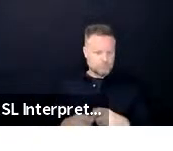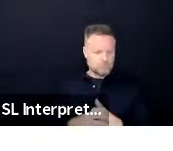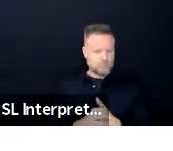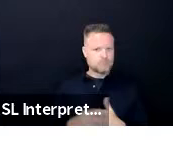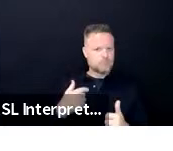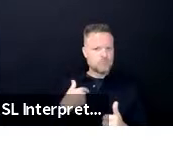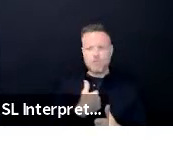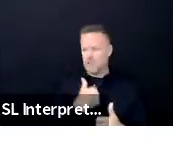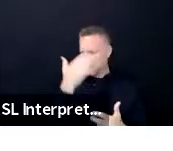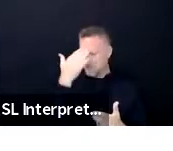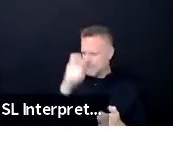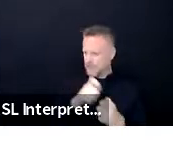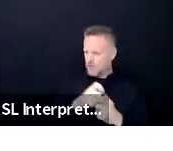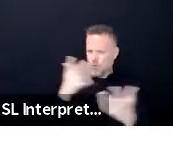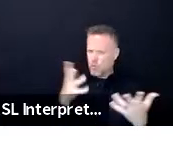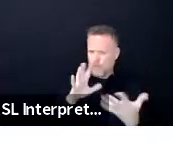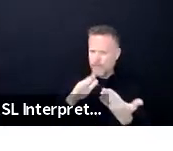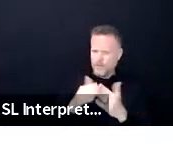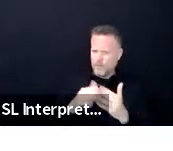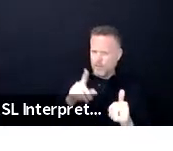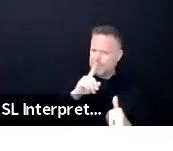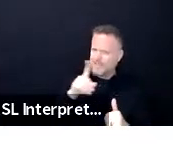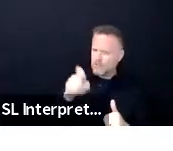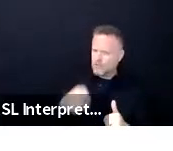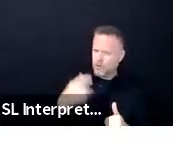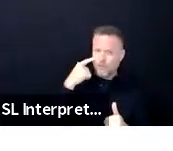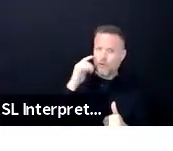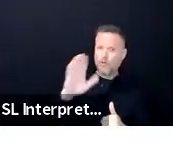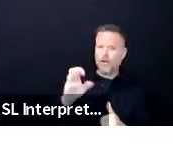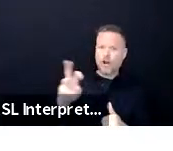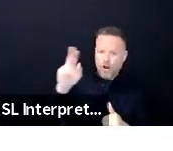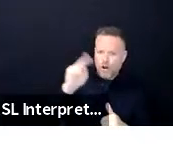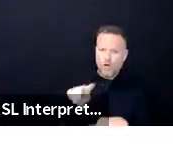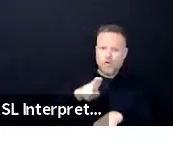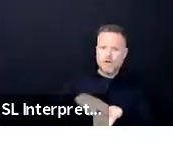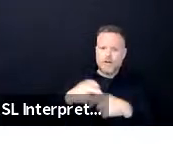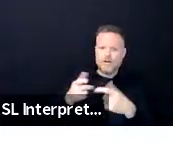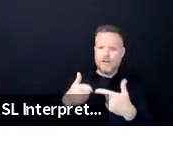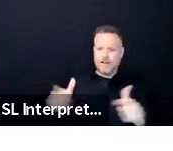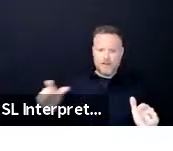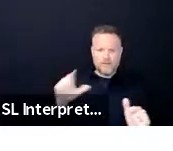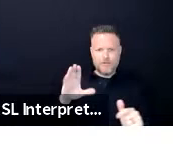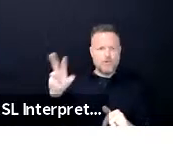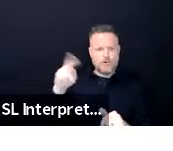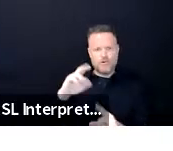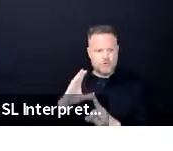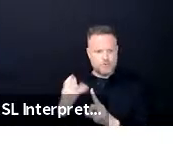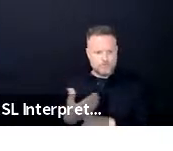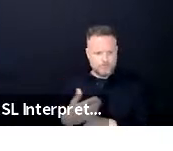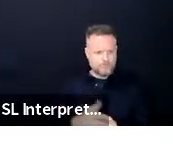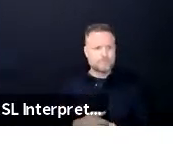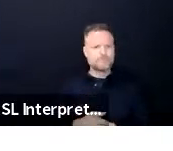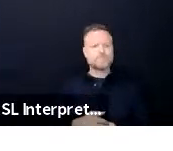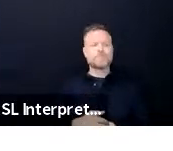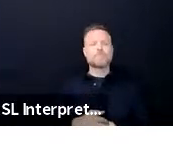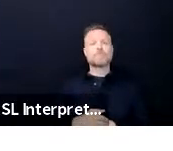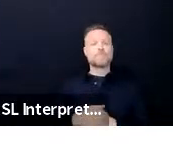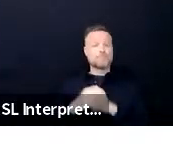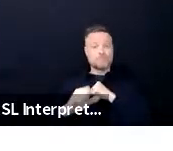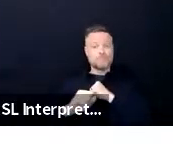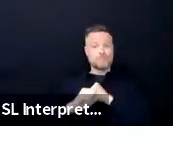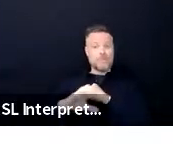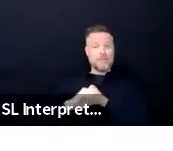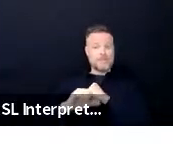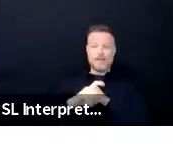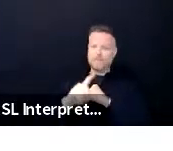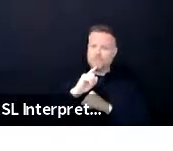our community needs to hear in their language with their culture. Publicizing is very important, and it's part of our strategy. As I said,